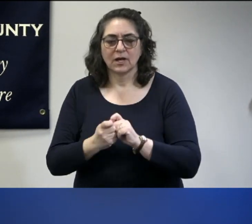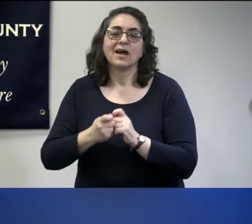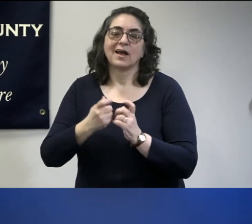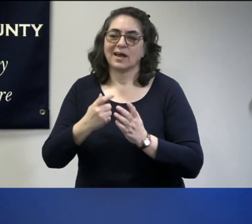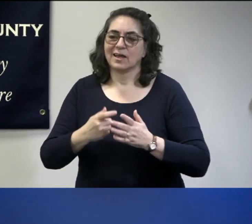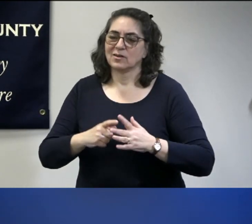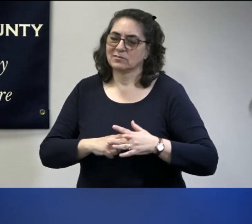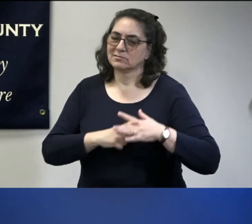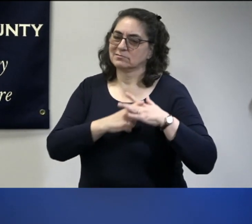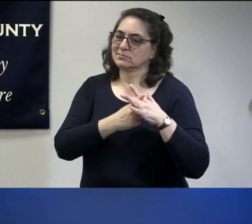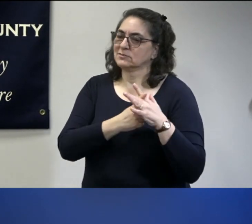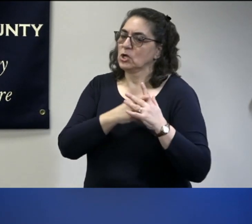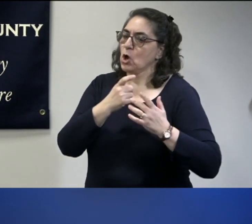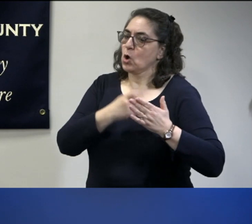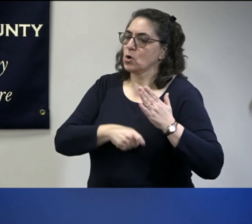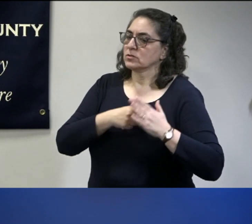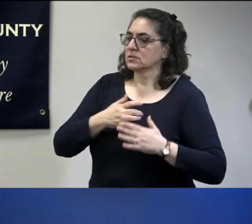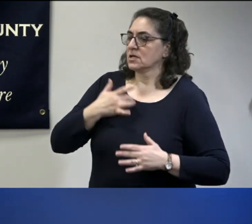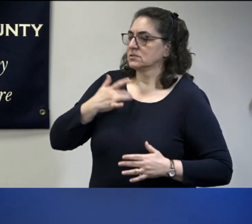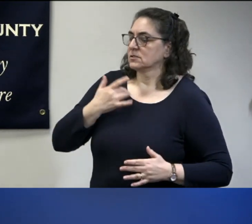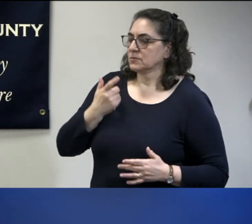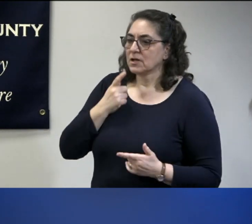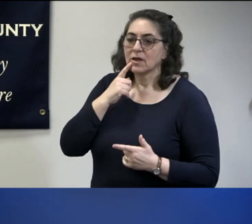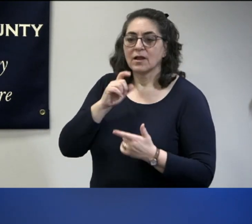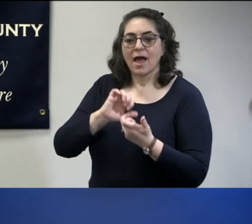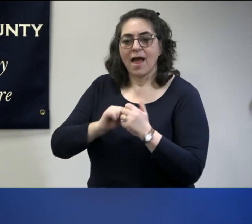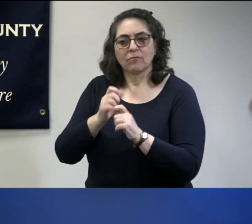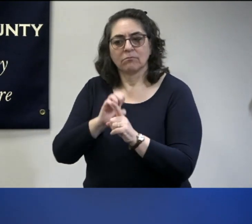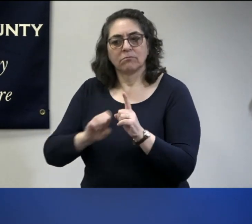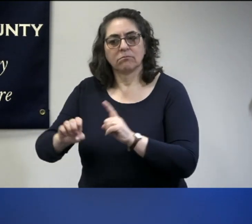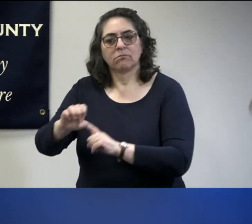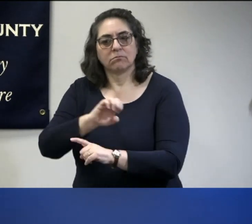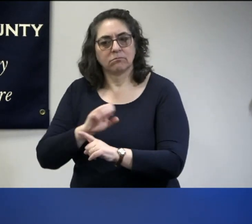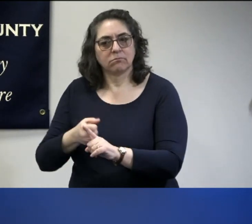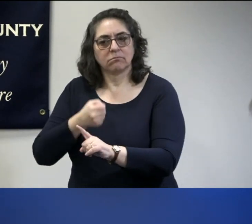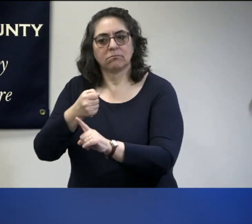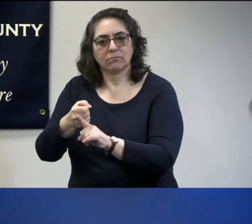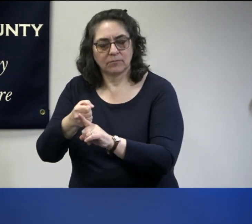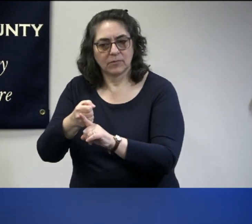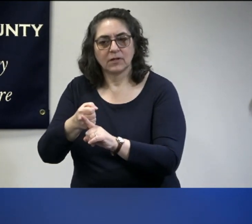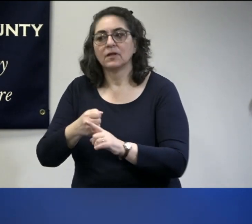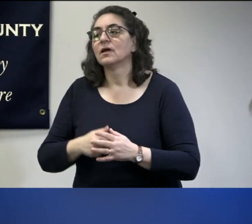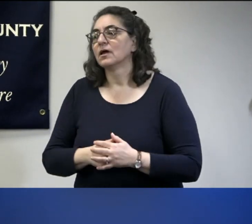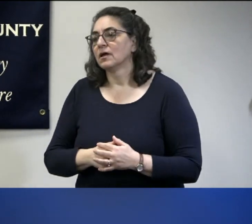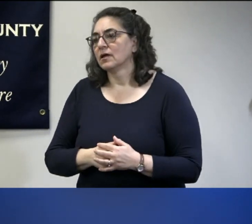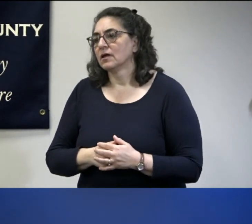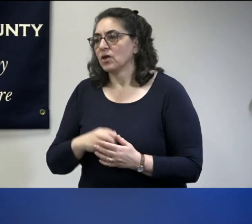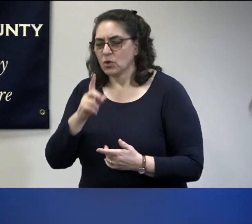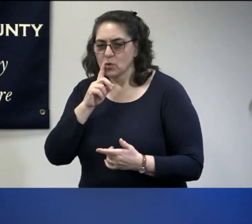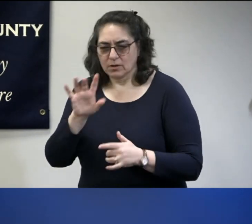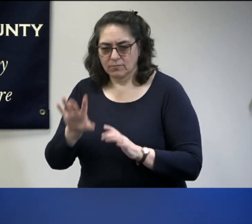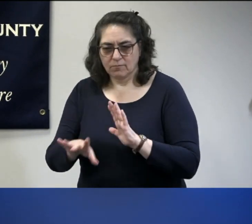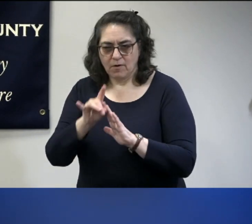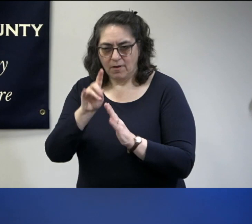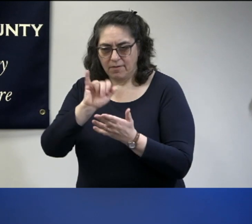cost estimates and environmental impact assessment to the project can be found at